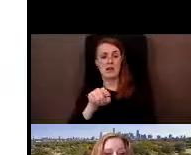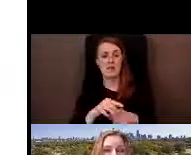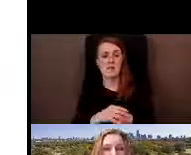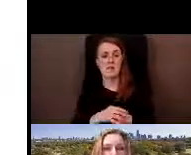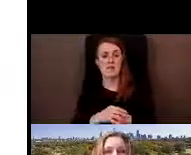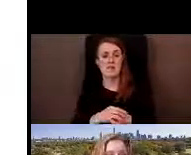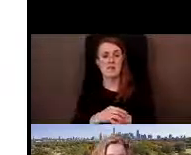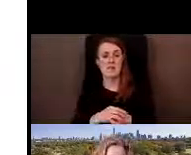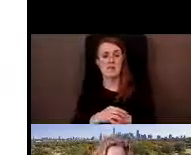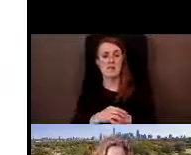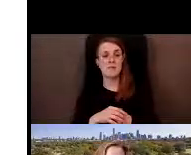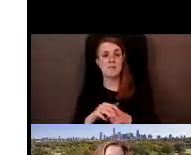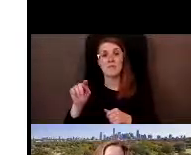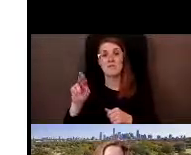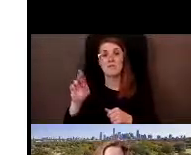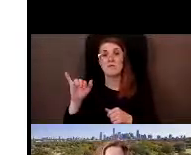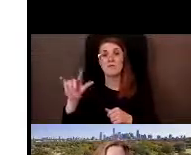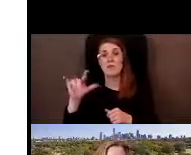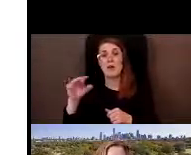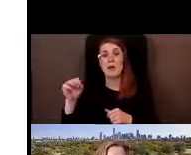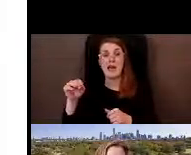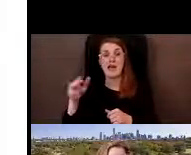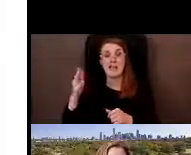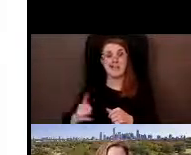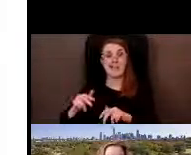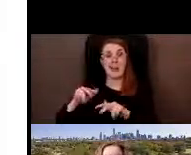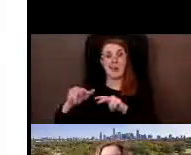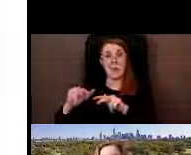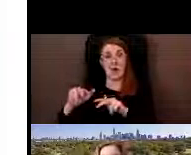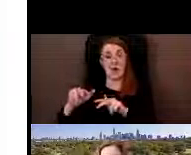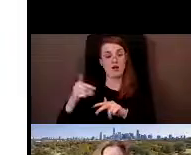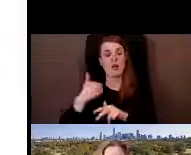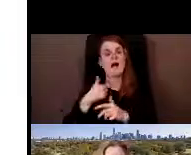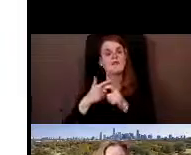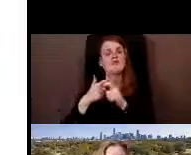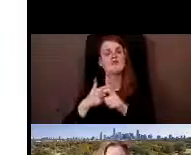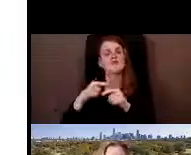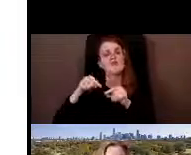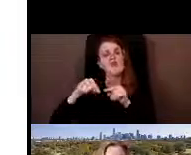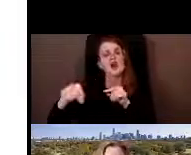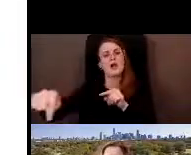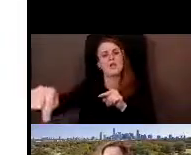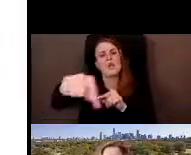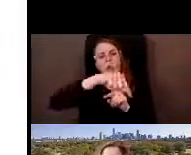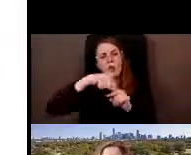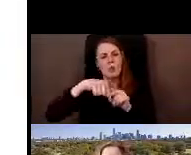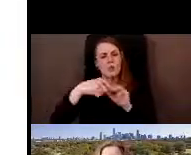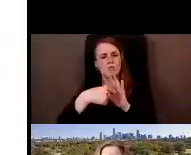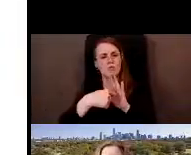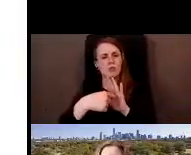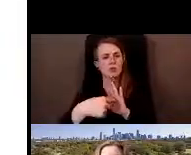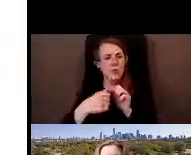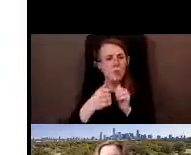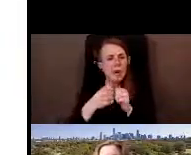The trail and sidewalk connectivity in this concept provides a running loop as represented in this diagram with the dashed